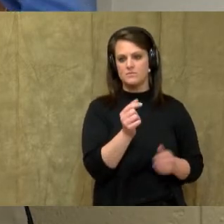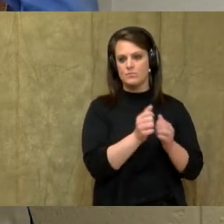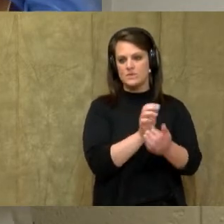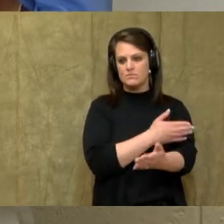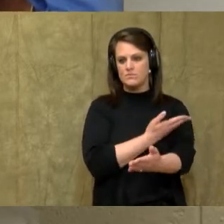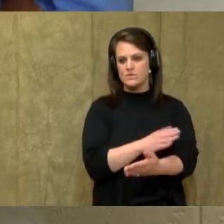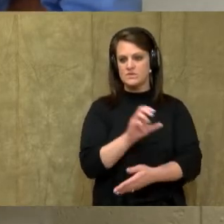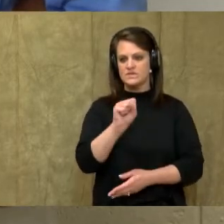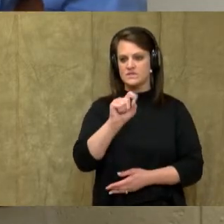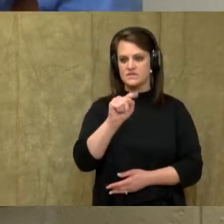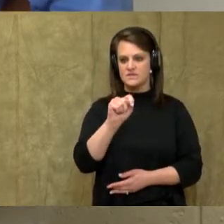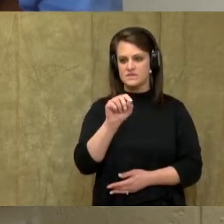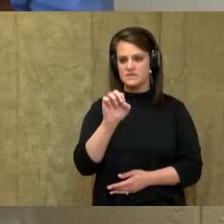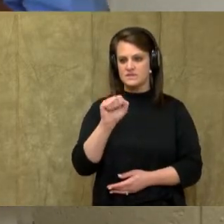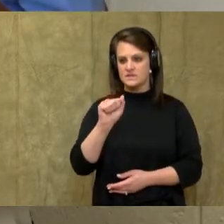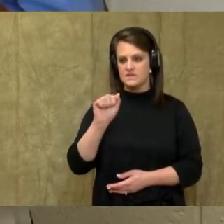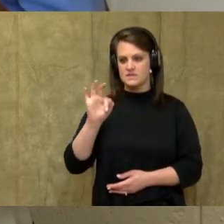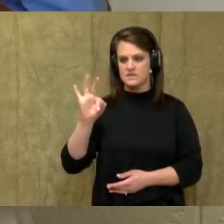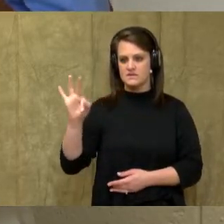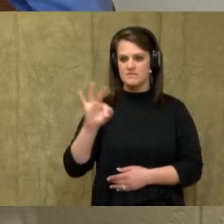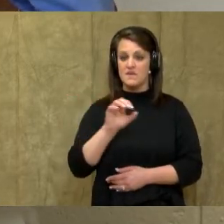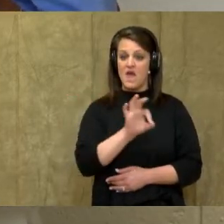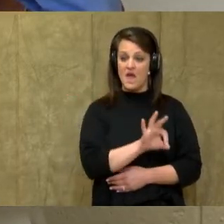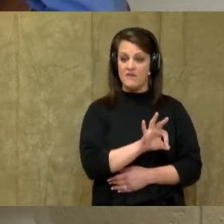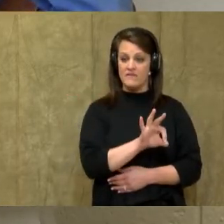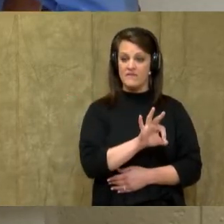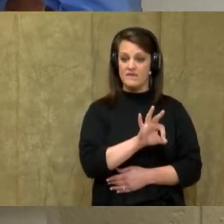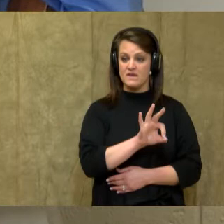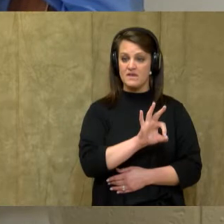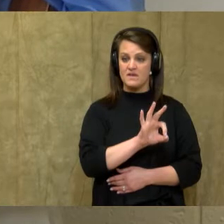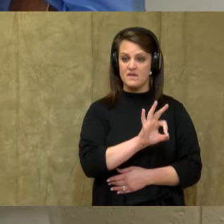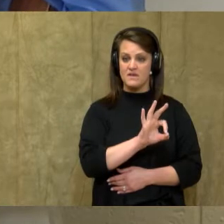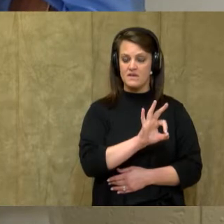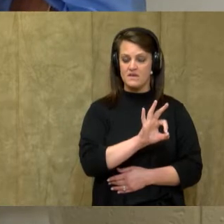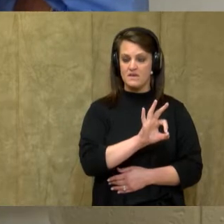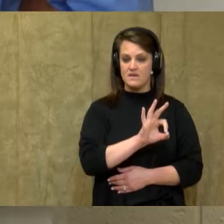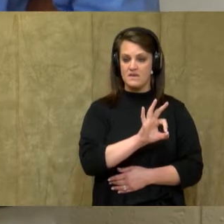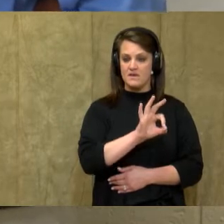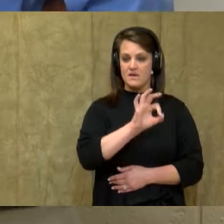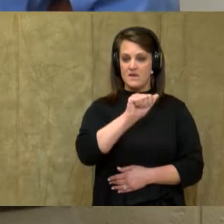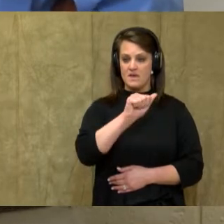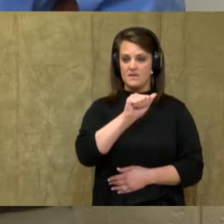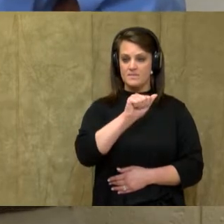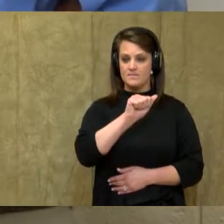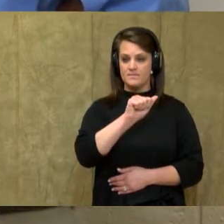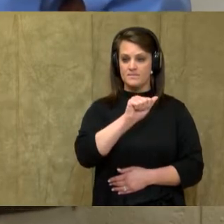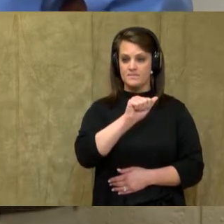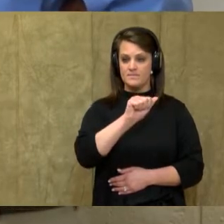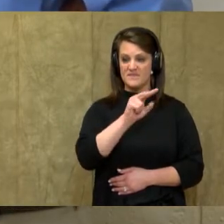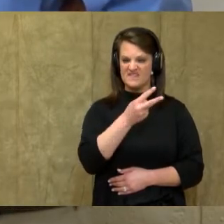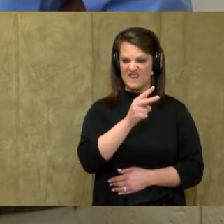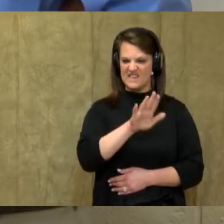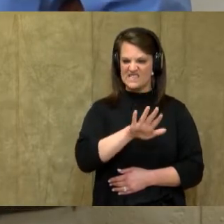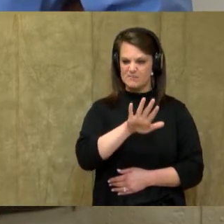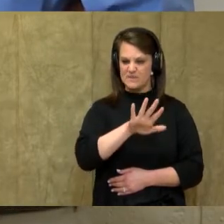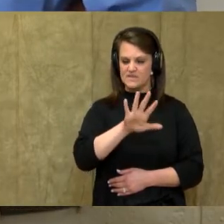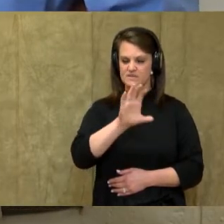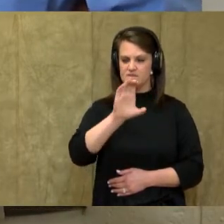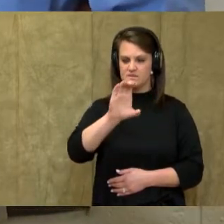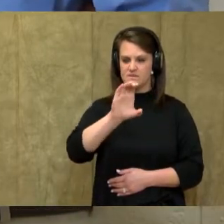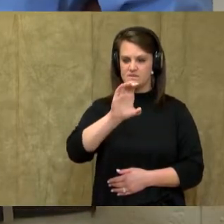staff. Starting from the bottom, F on the first space, A, second space from the